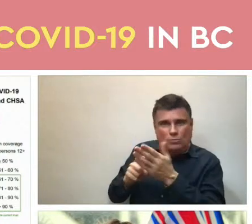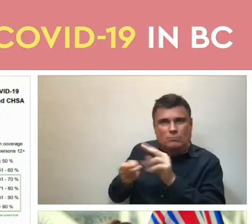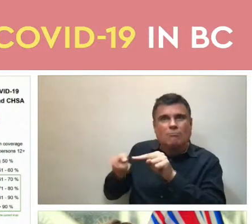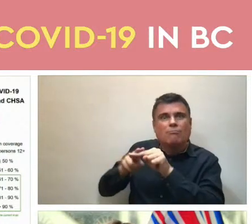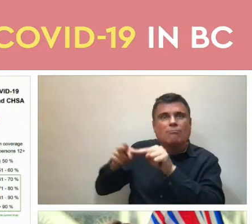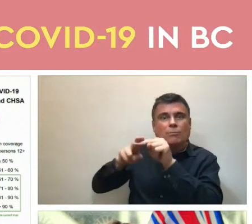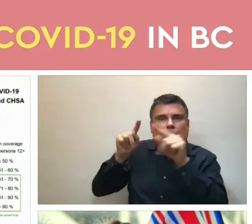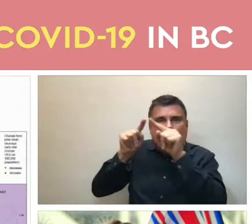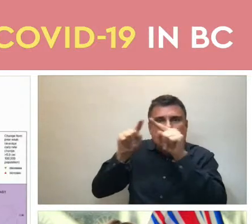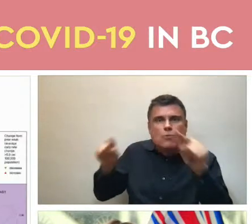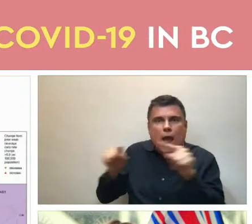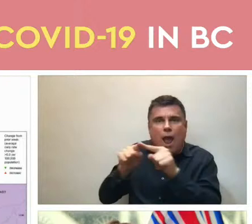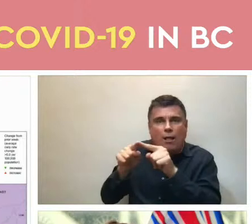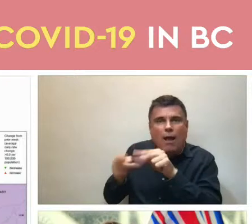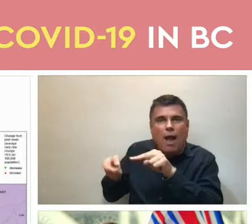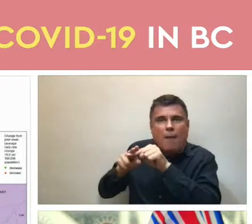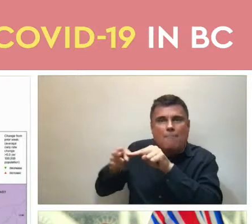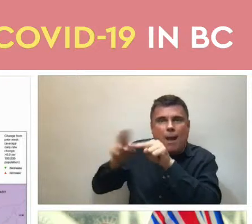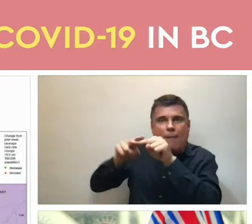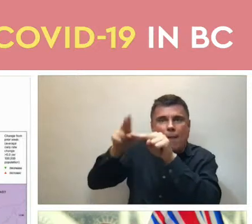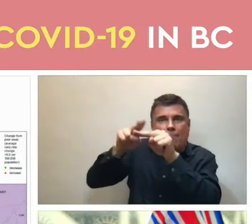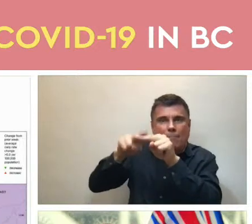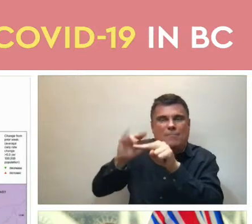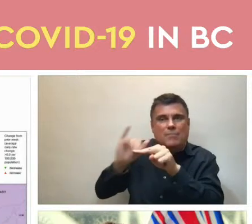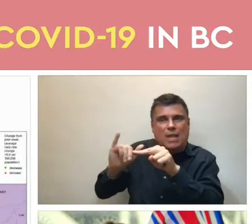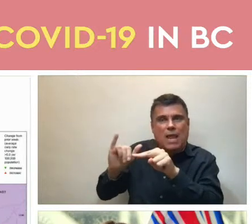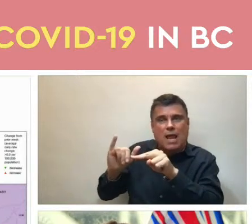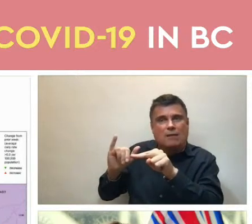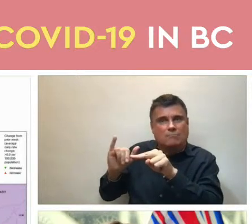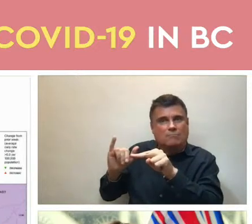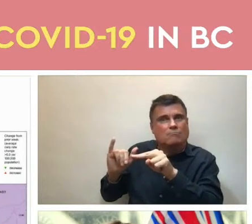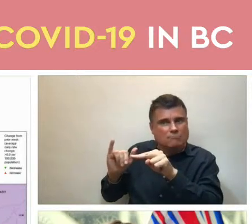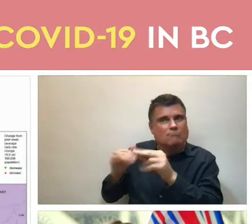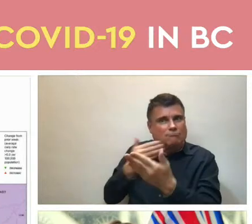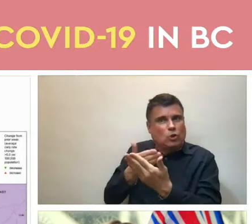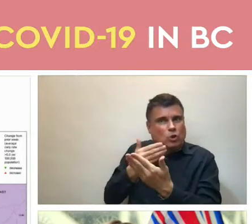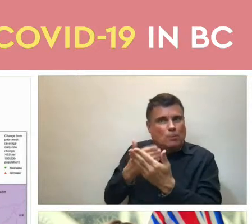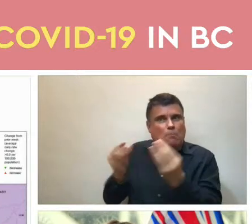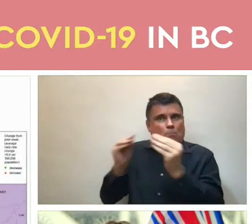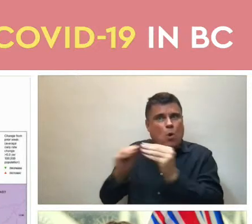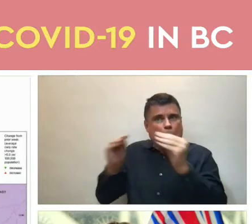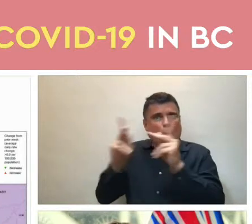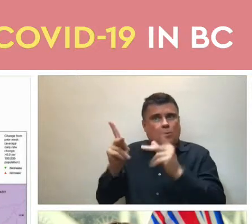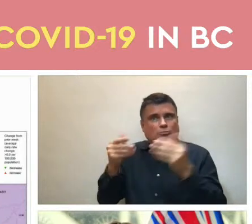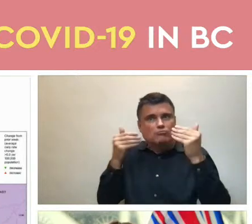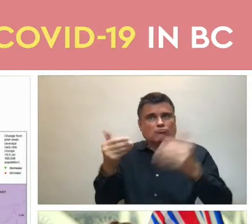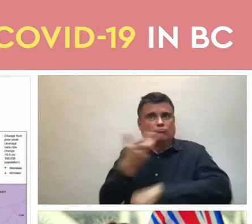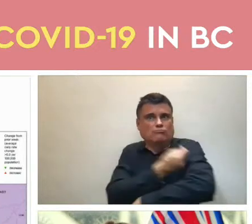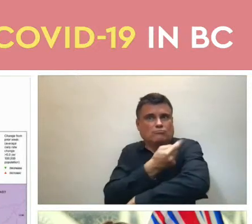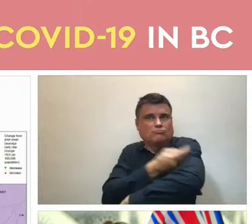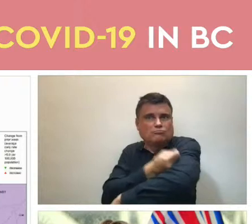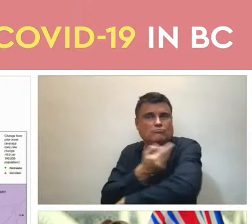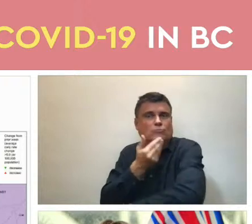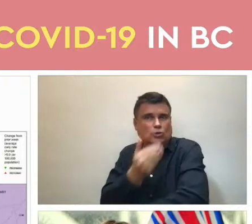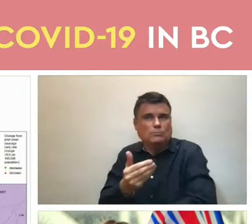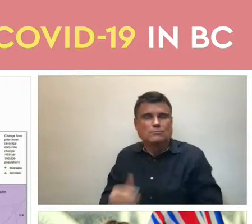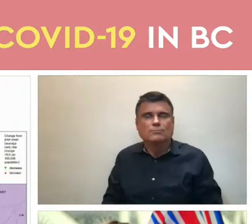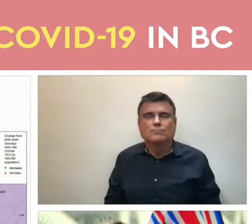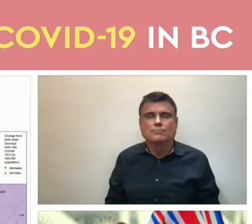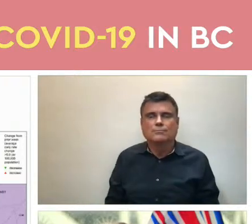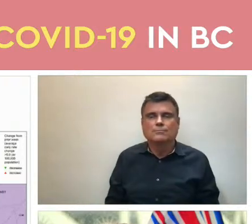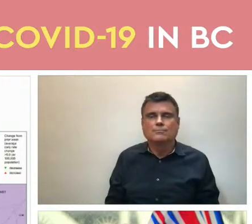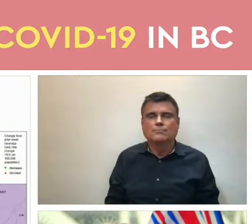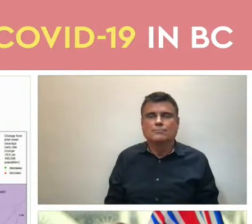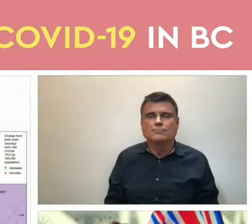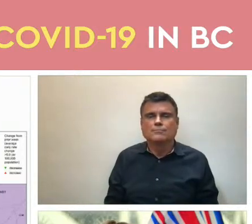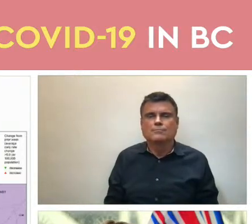recent months. And we see the protection that we get from vaccination. And now we know that we need to focus as